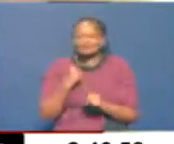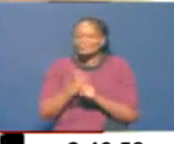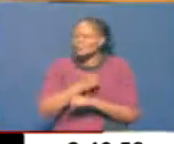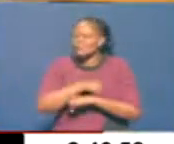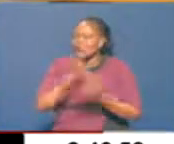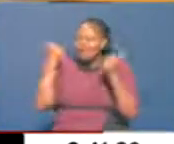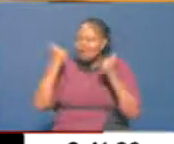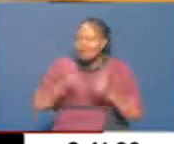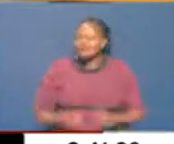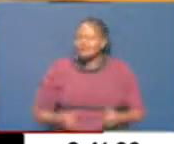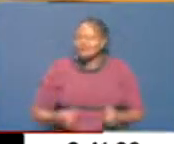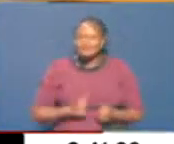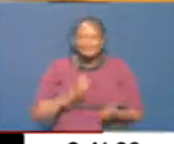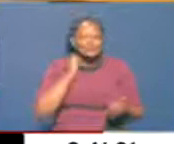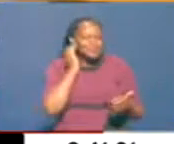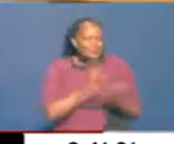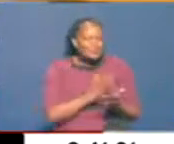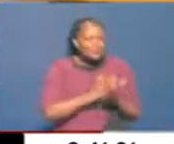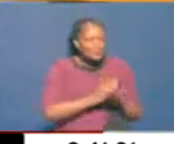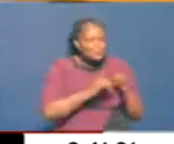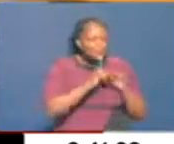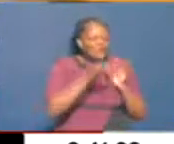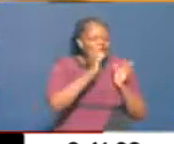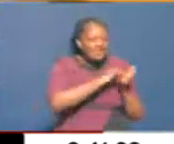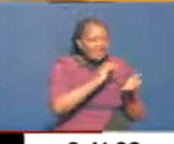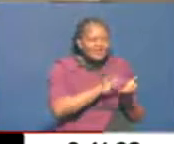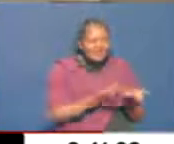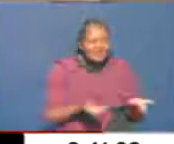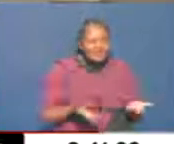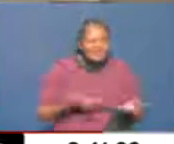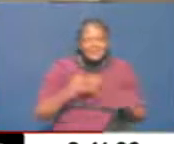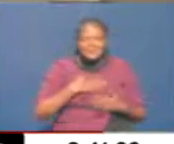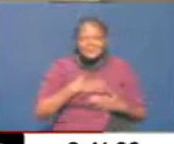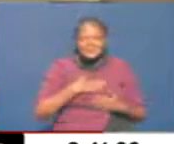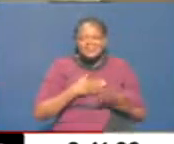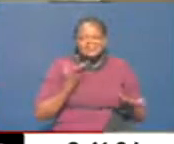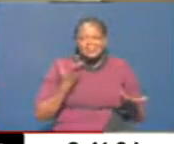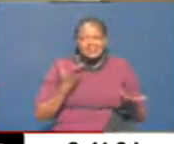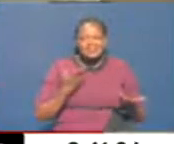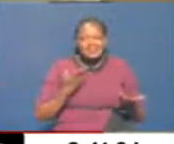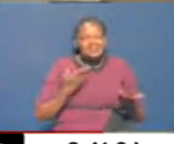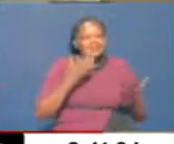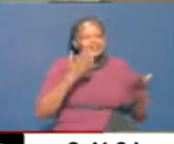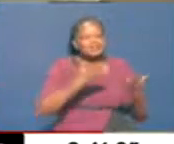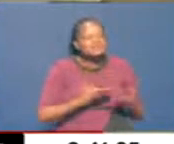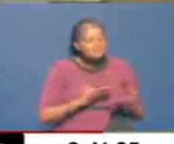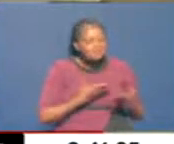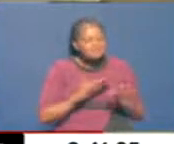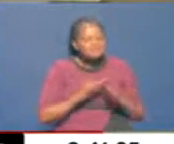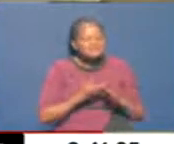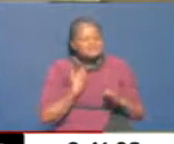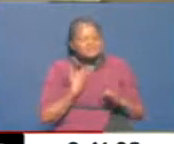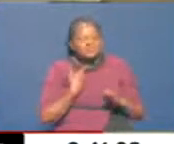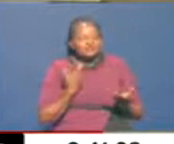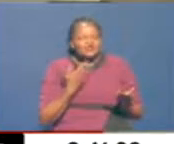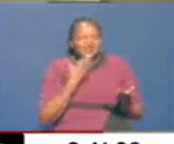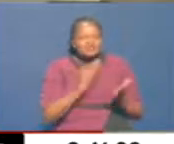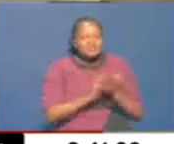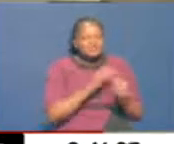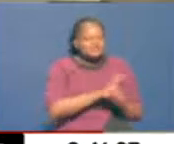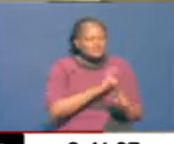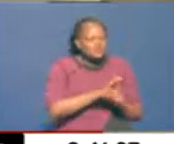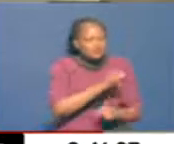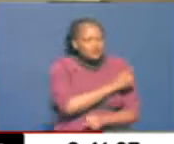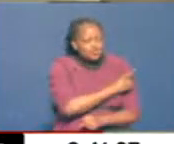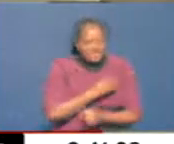All right, we shall definitely revisit this conversation. Please receive my invitation in advance. Thank you. Thank you so much, Dr. Mercy Mwangangi. Thank you so much for